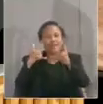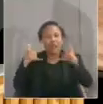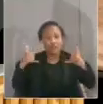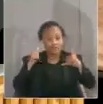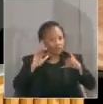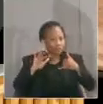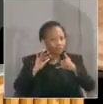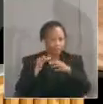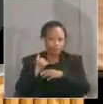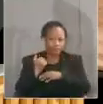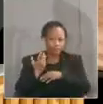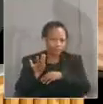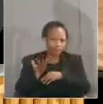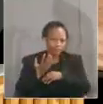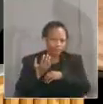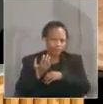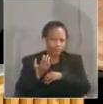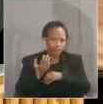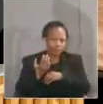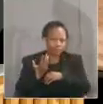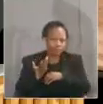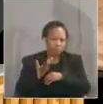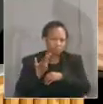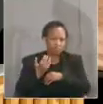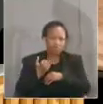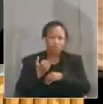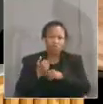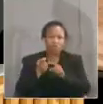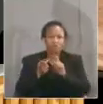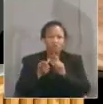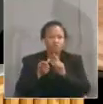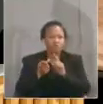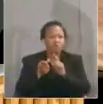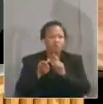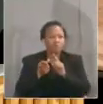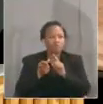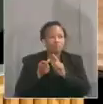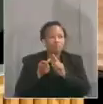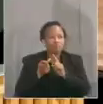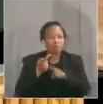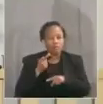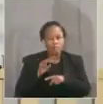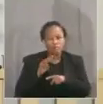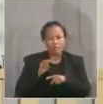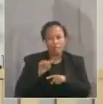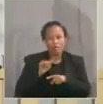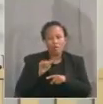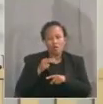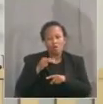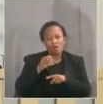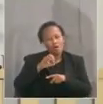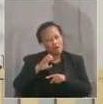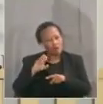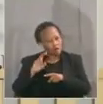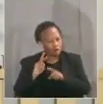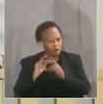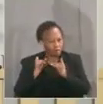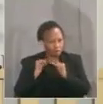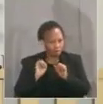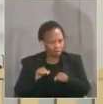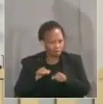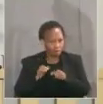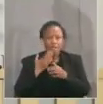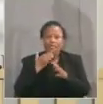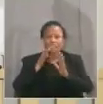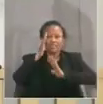above the operation. Well, from the MAJOC upwards. So yes. Can you take the Commission through that, please? Thank you, Chair.